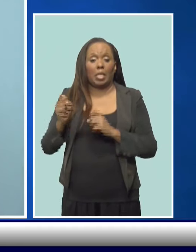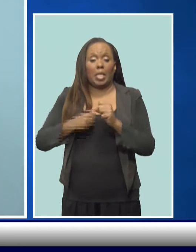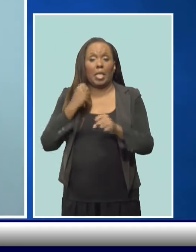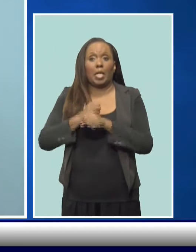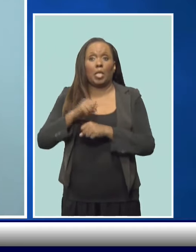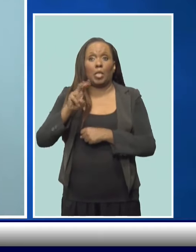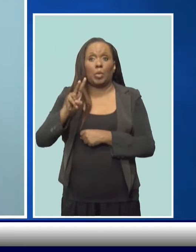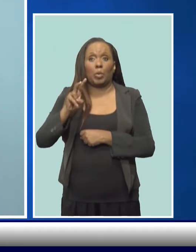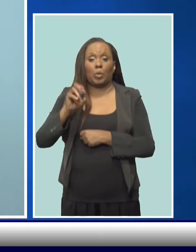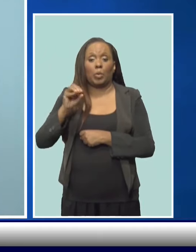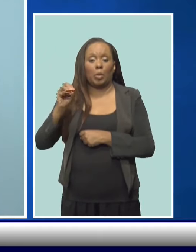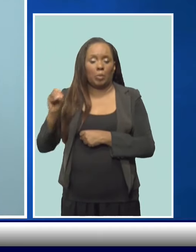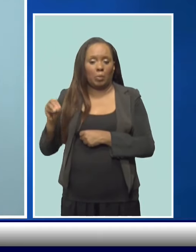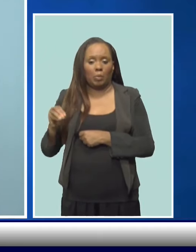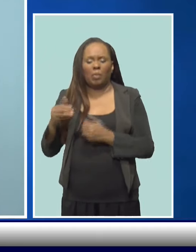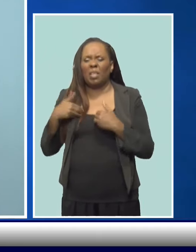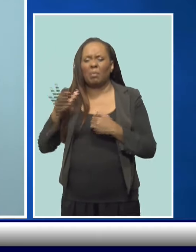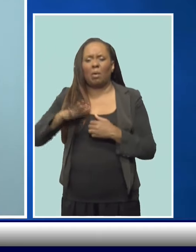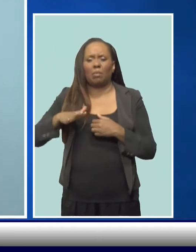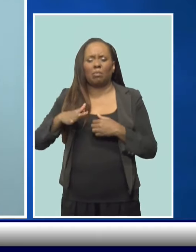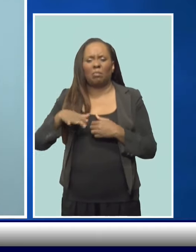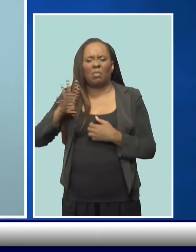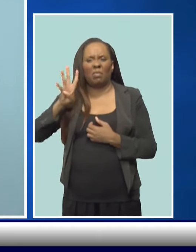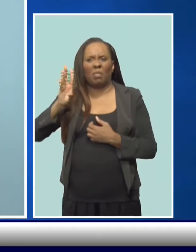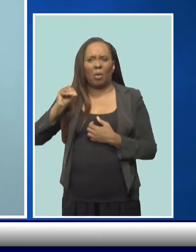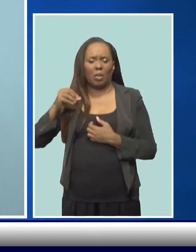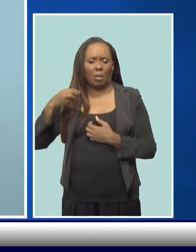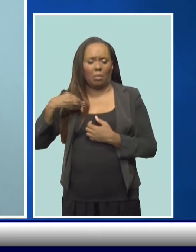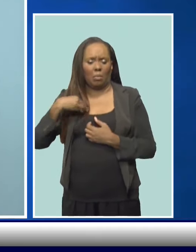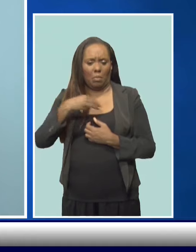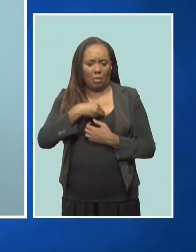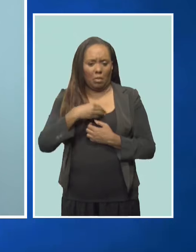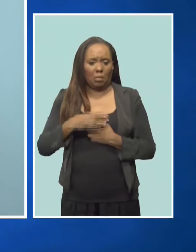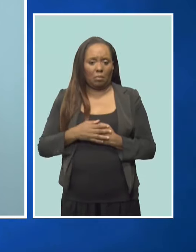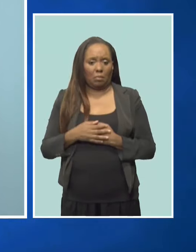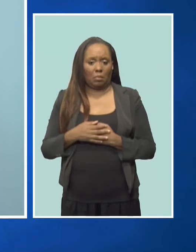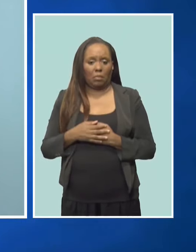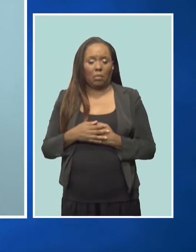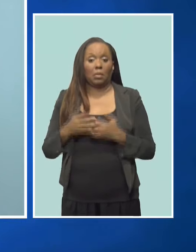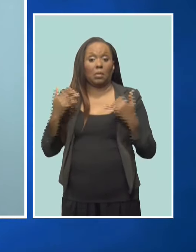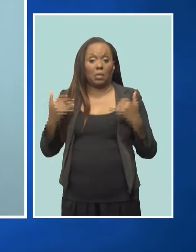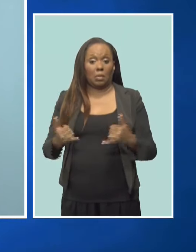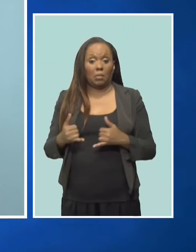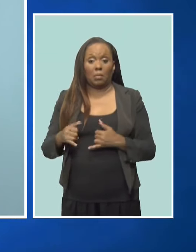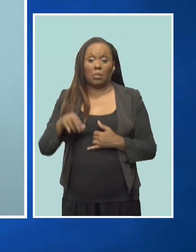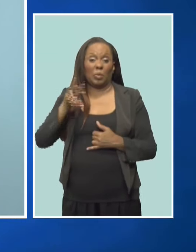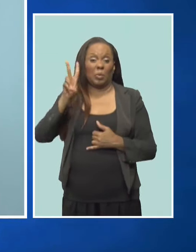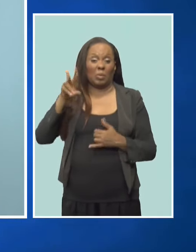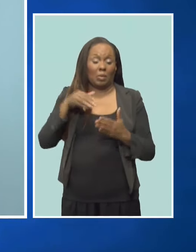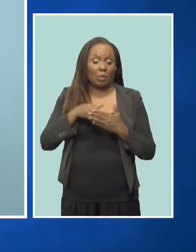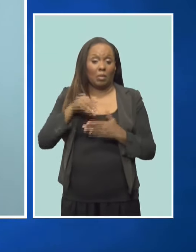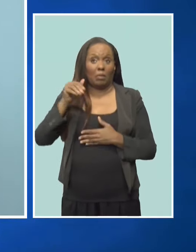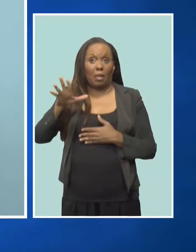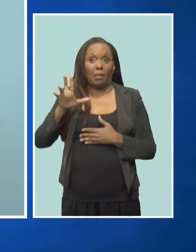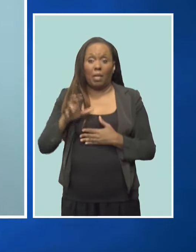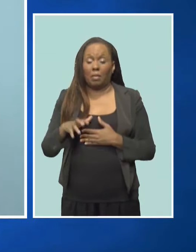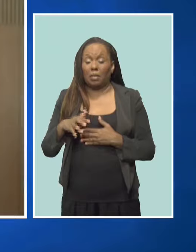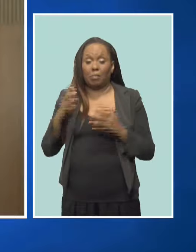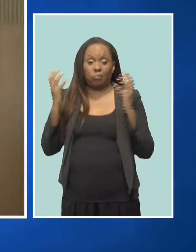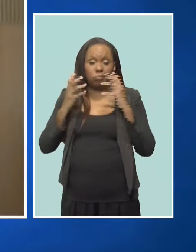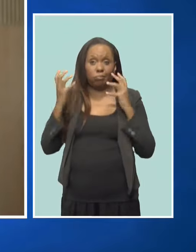under 40 members locally. We are just over 2,500 now, so nothing to complain